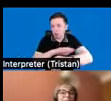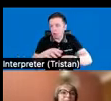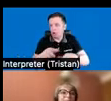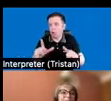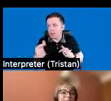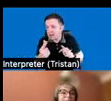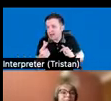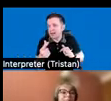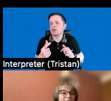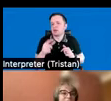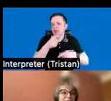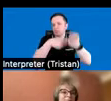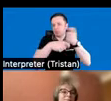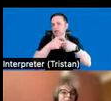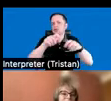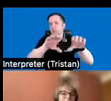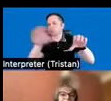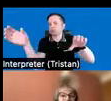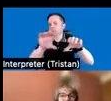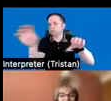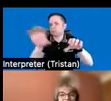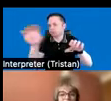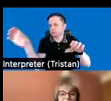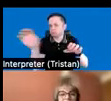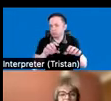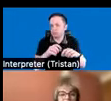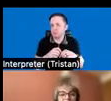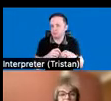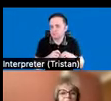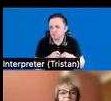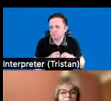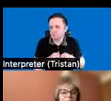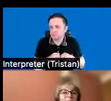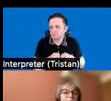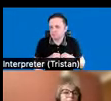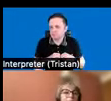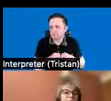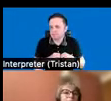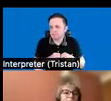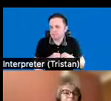different leg supports to enable that prosthesis to work effectively.